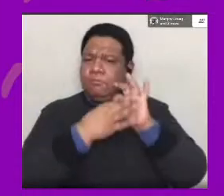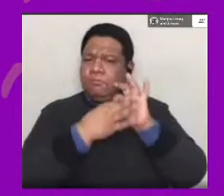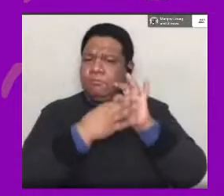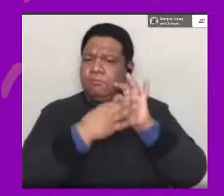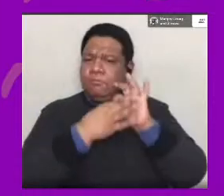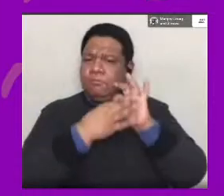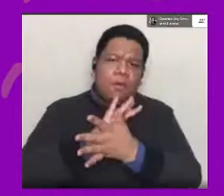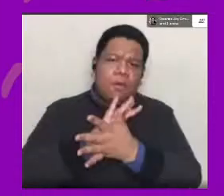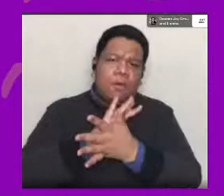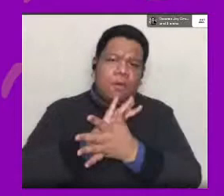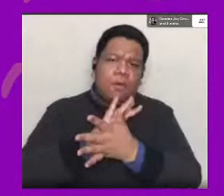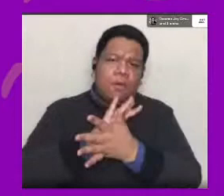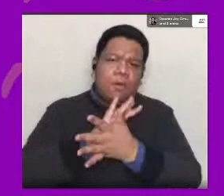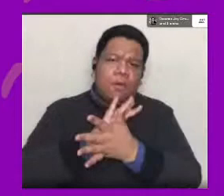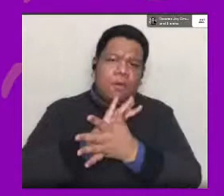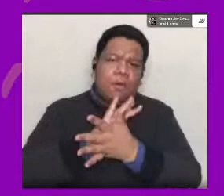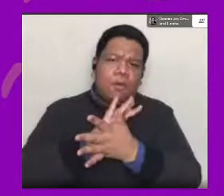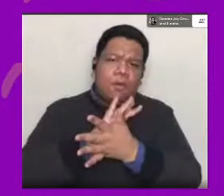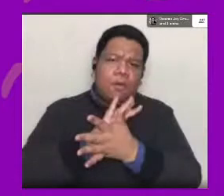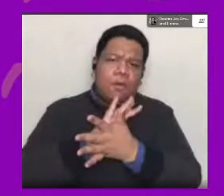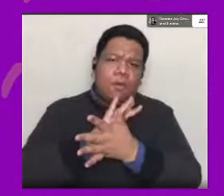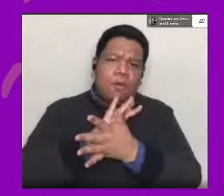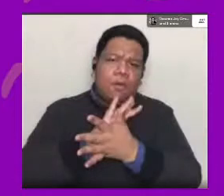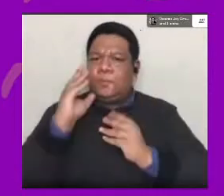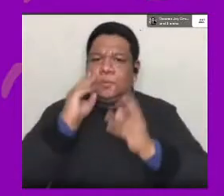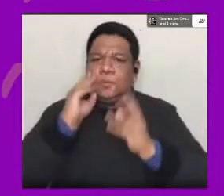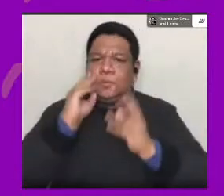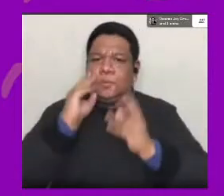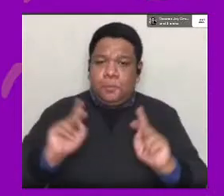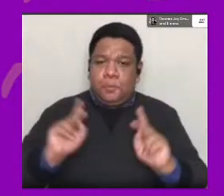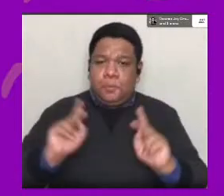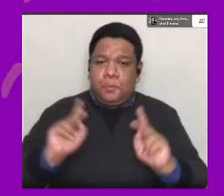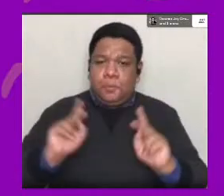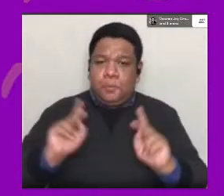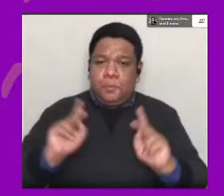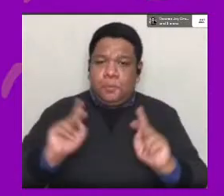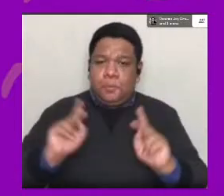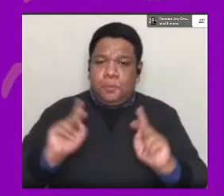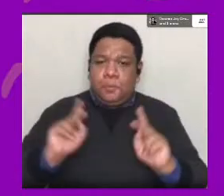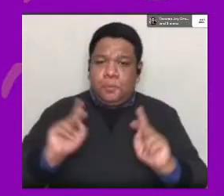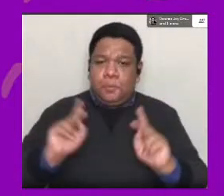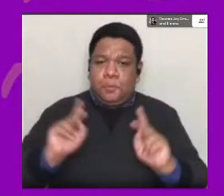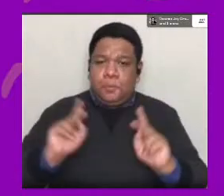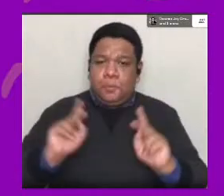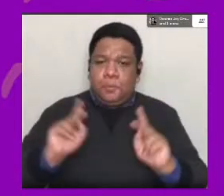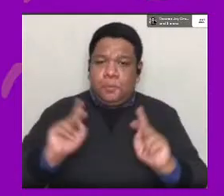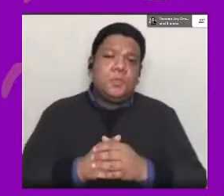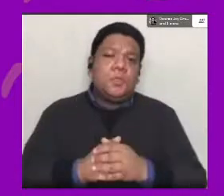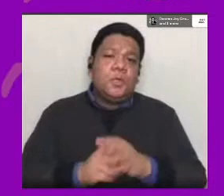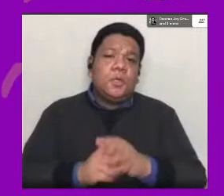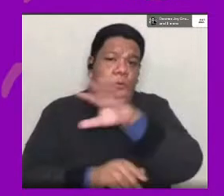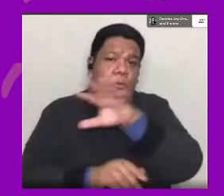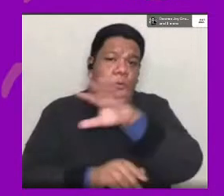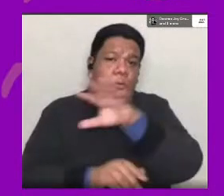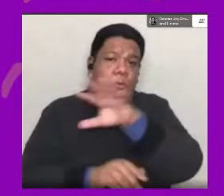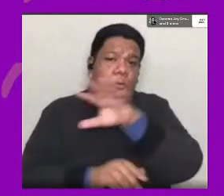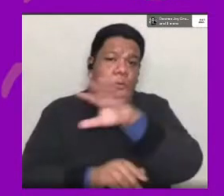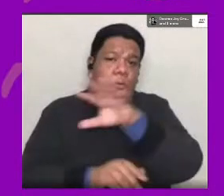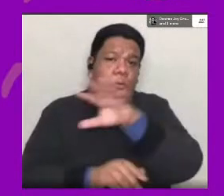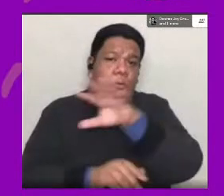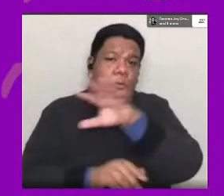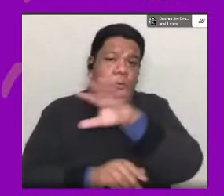lived realities of the people, especially the marginalized groups. This includes ensuring